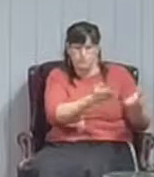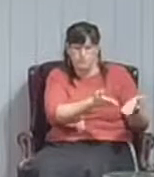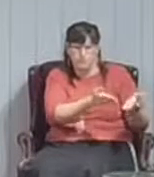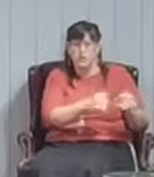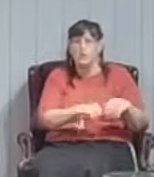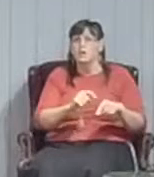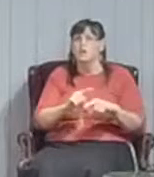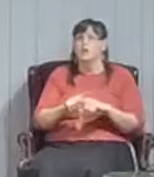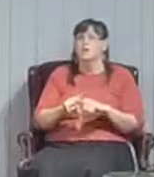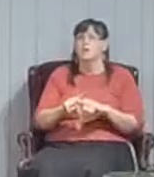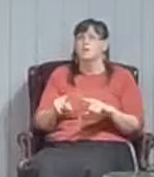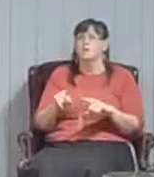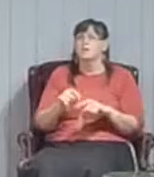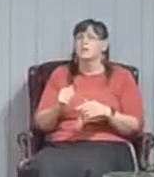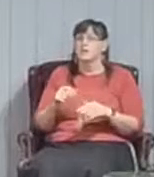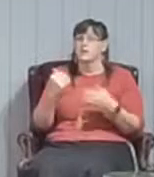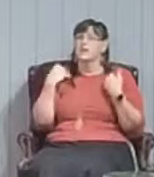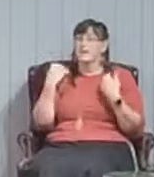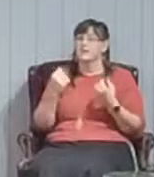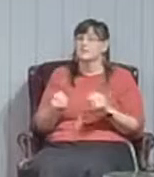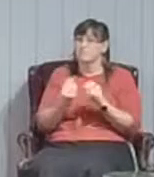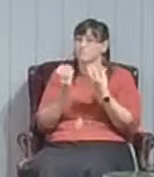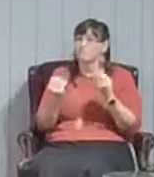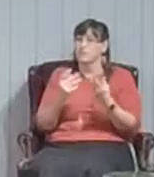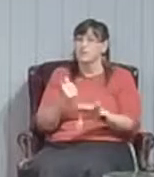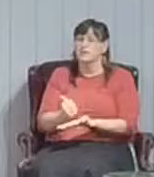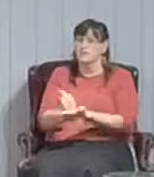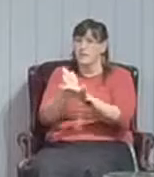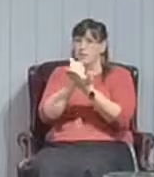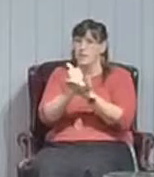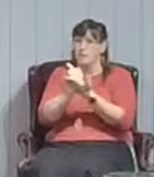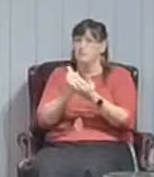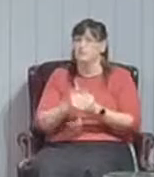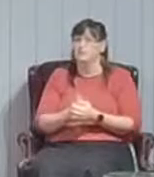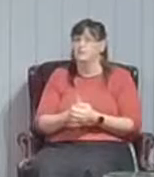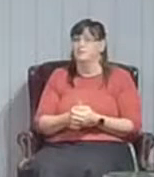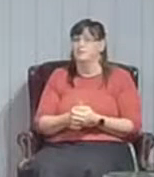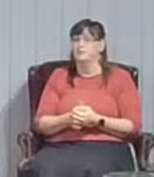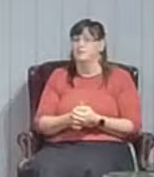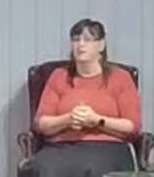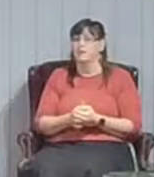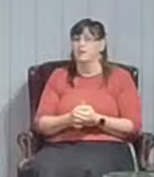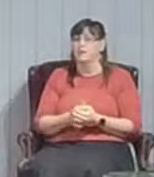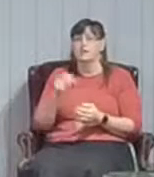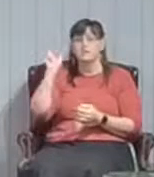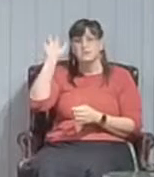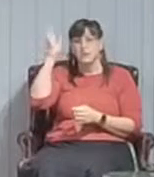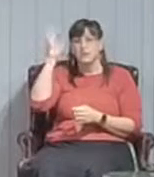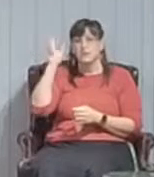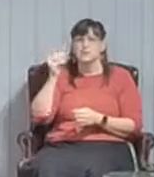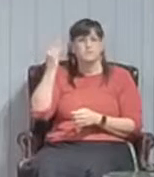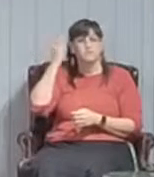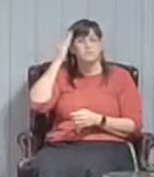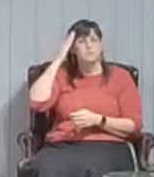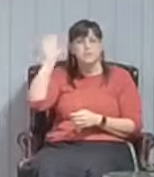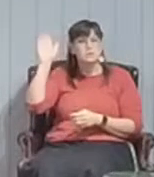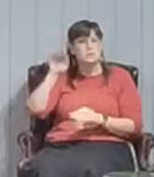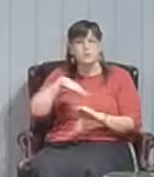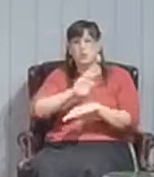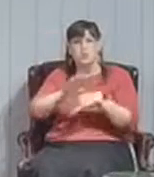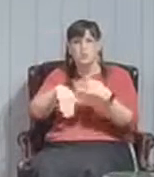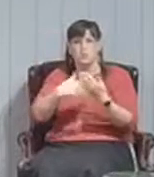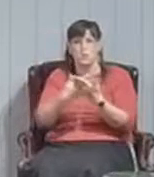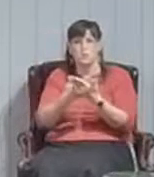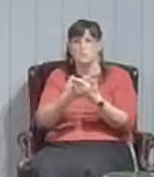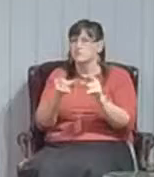got enough help that he can get things done in any place he wants to do it. Satan doesn't know everything. He's not omniscient